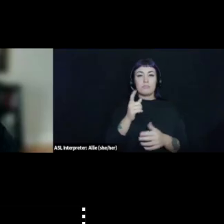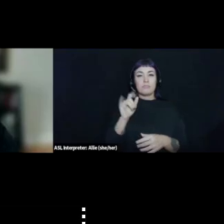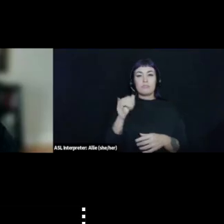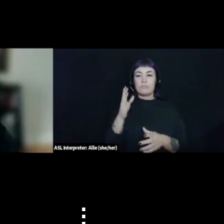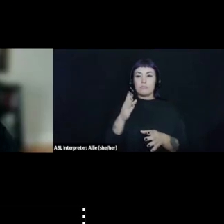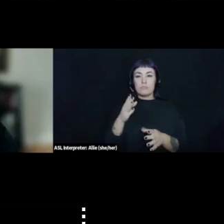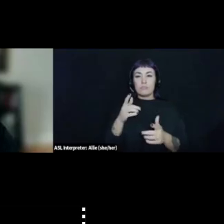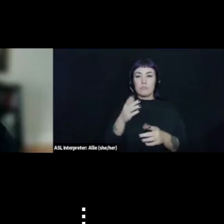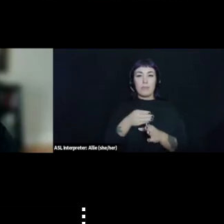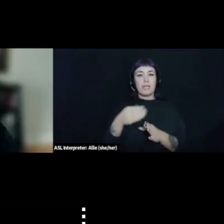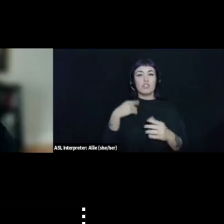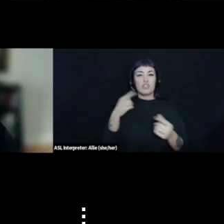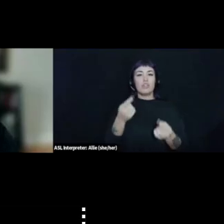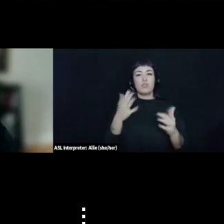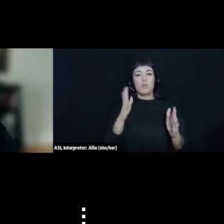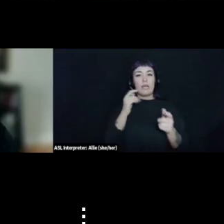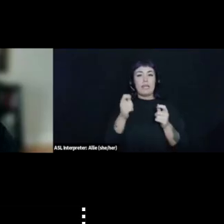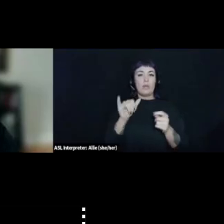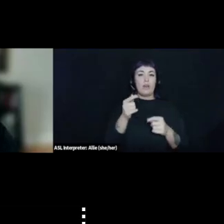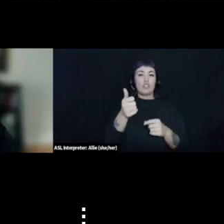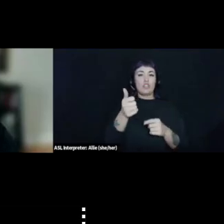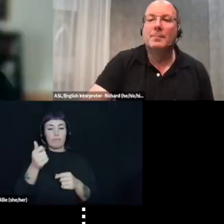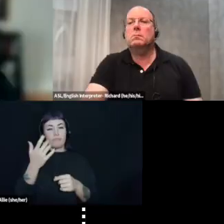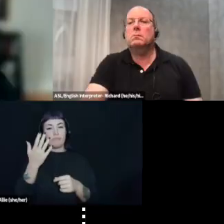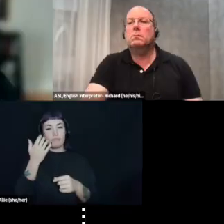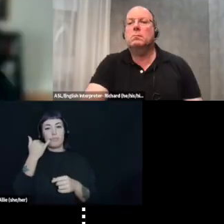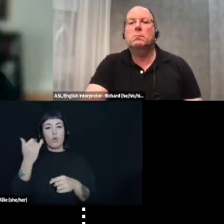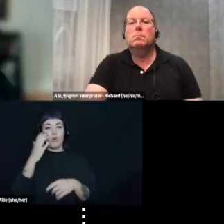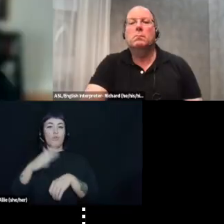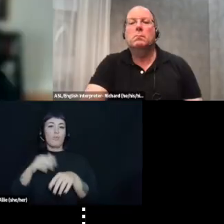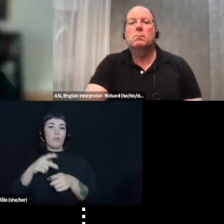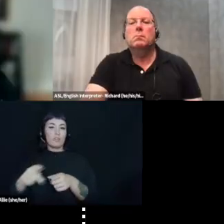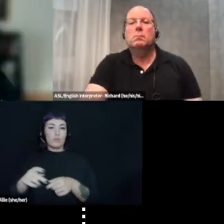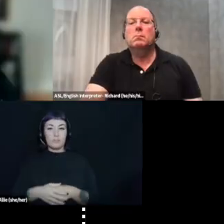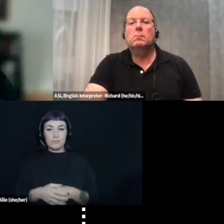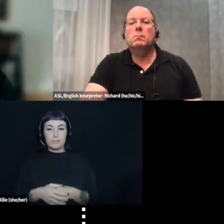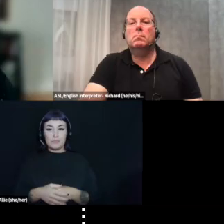major injury, you don't want to try to deal with that on your own. You should have professionals come in and do that.